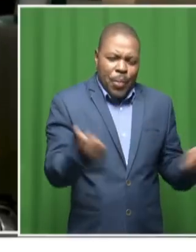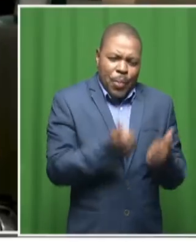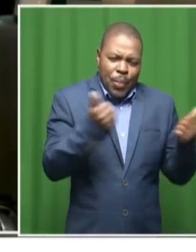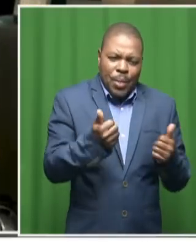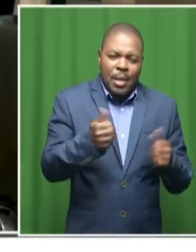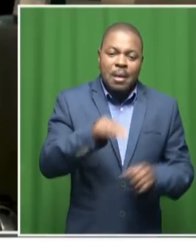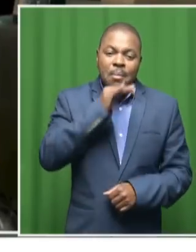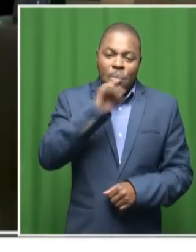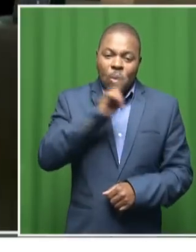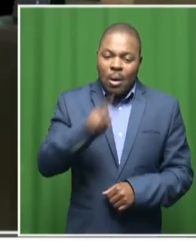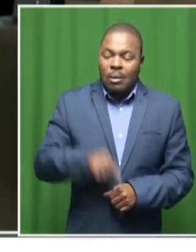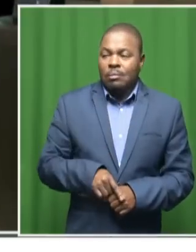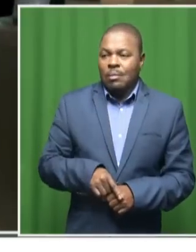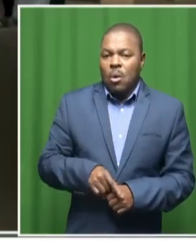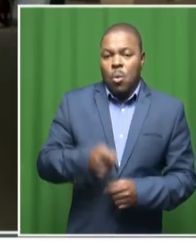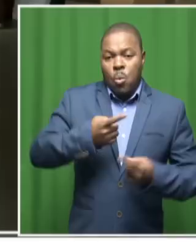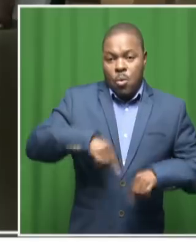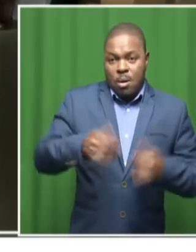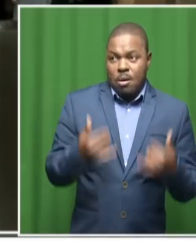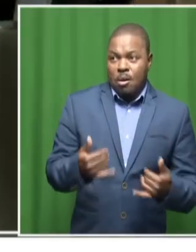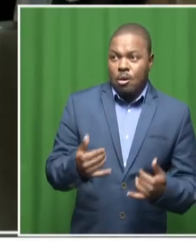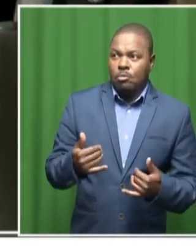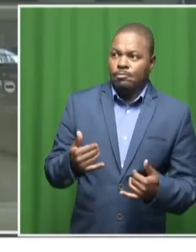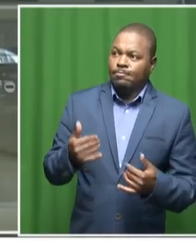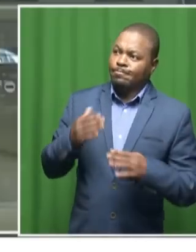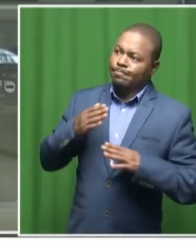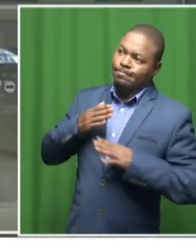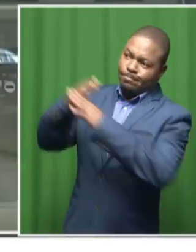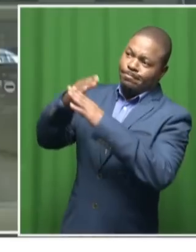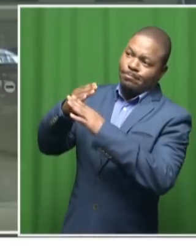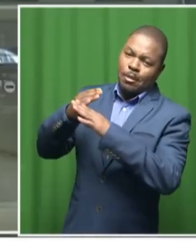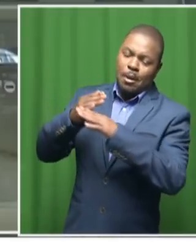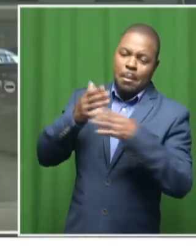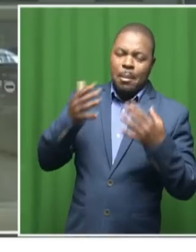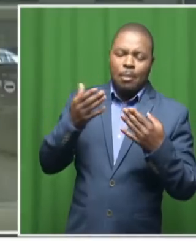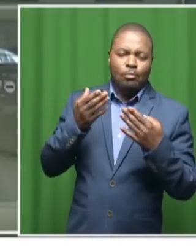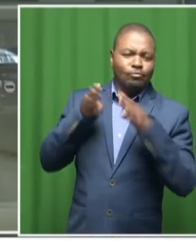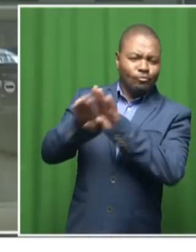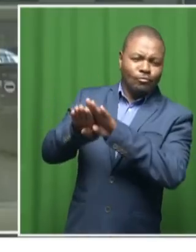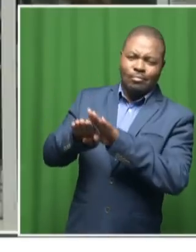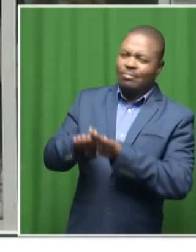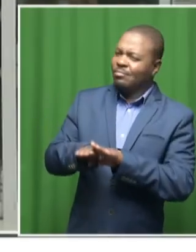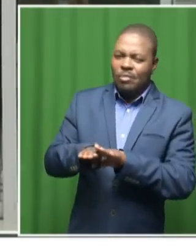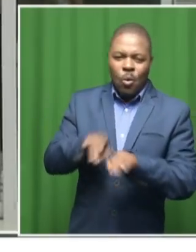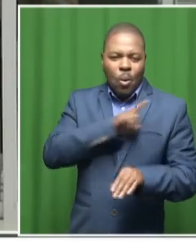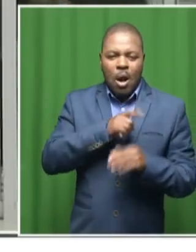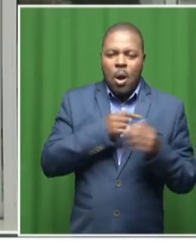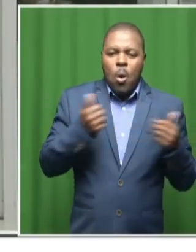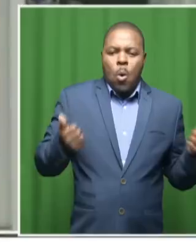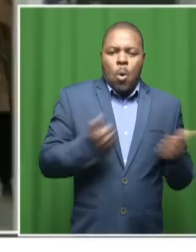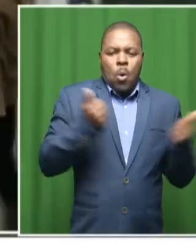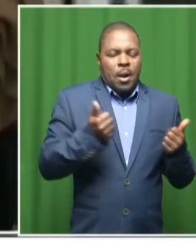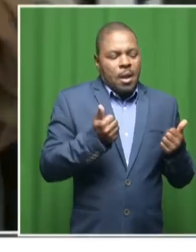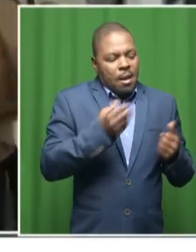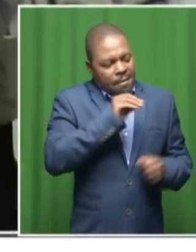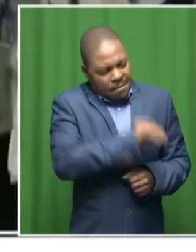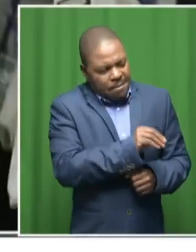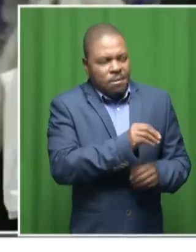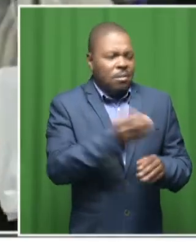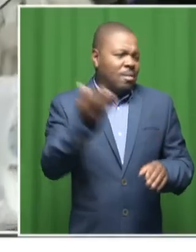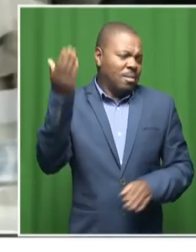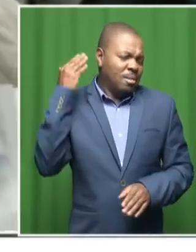would not really be a purpose for us to lock out people who have the same infections that we have already had for a long